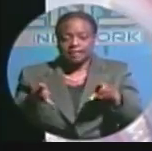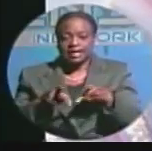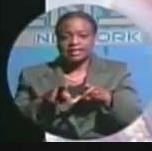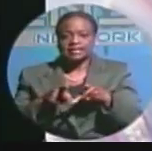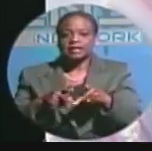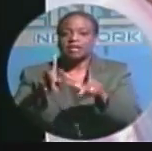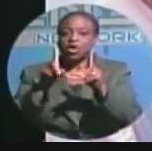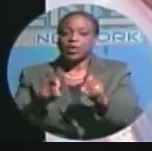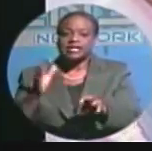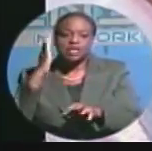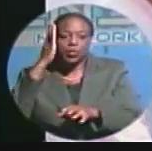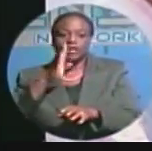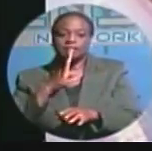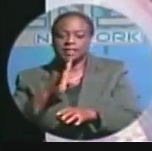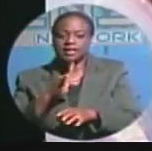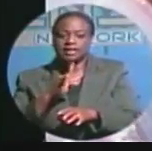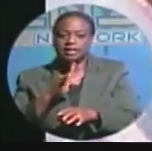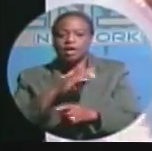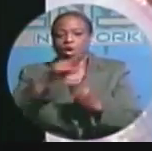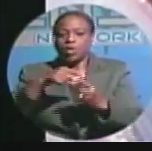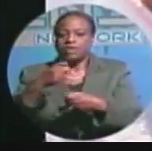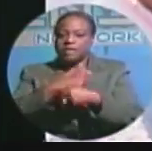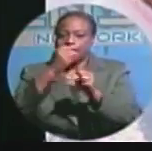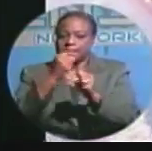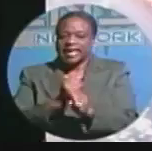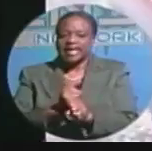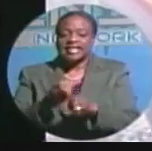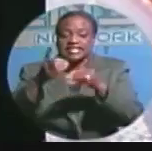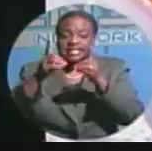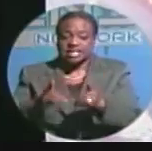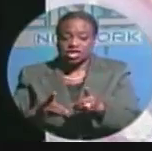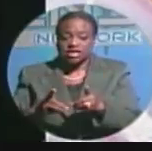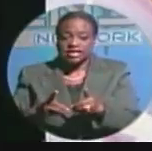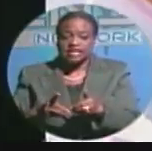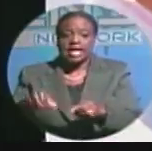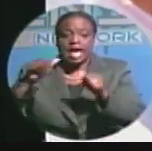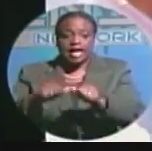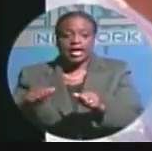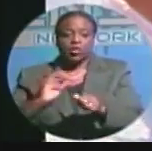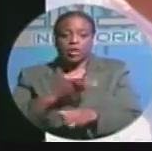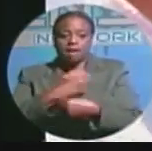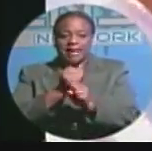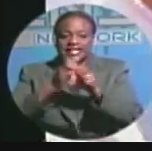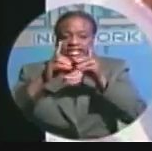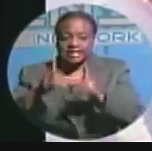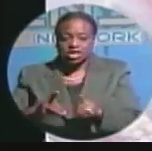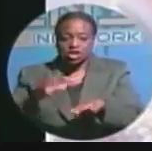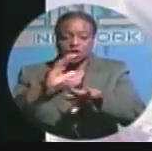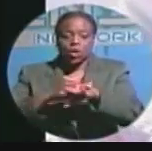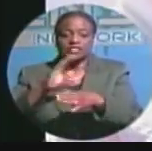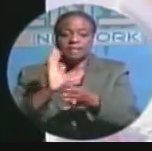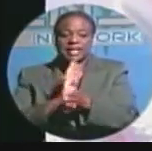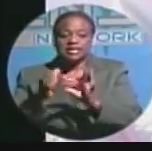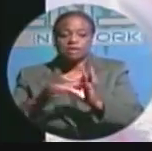The question will be, when we have to make decisions, whether we can make decisions on the basis of